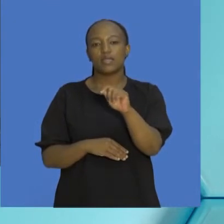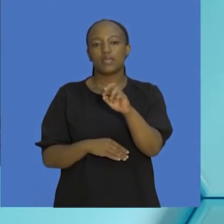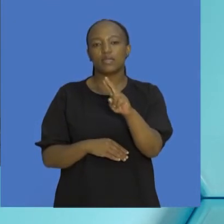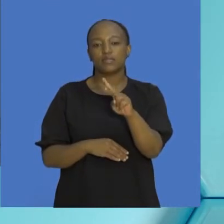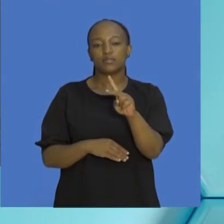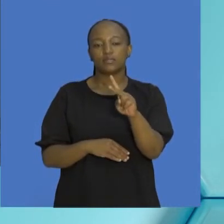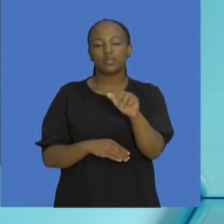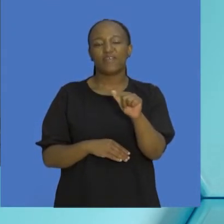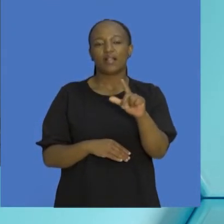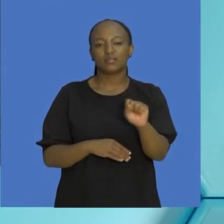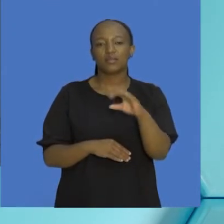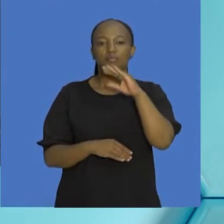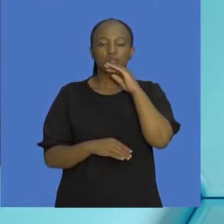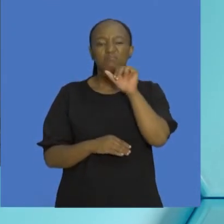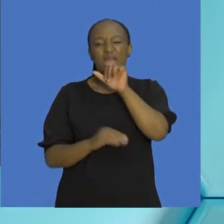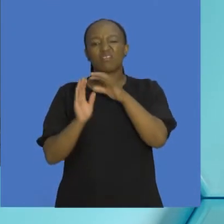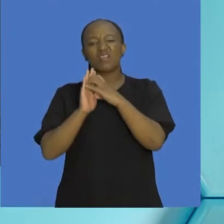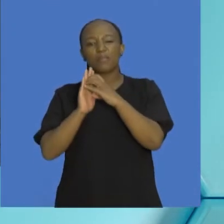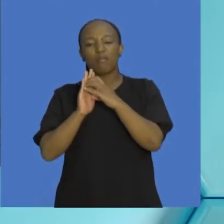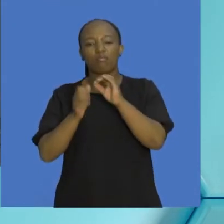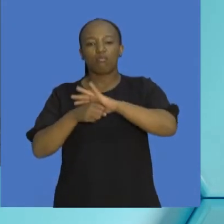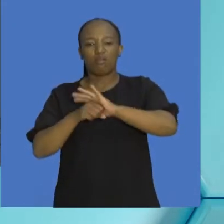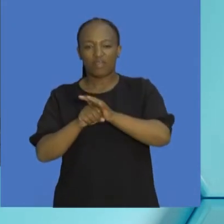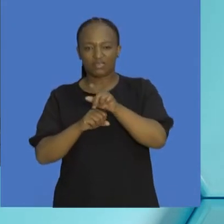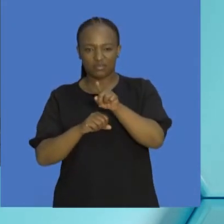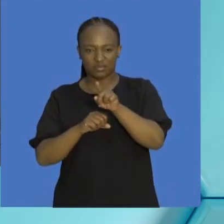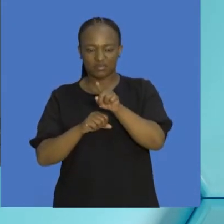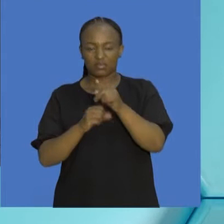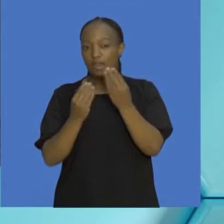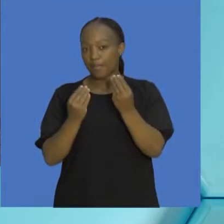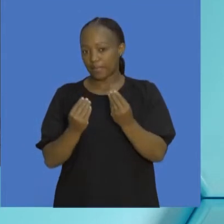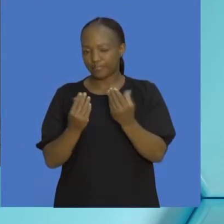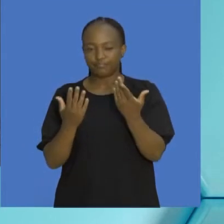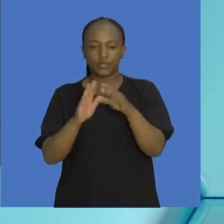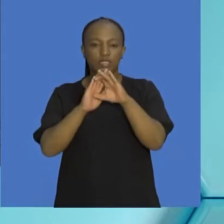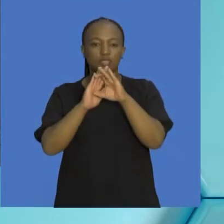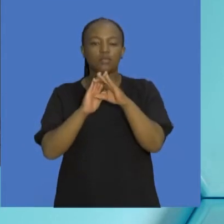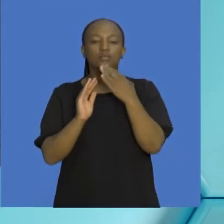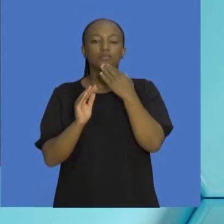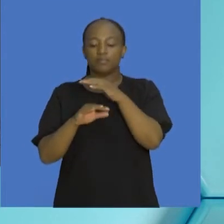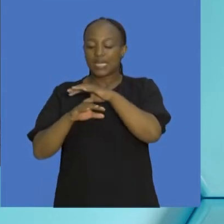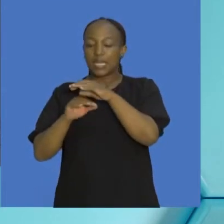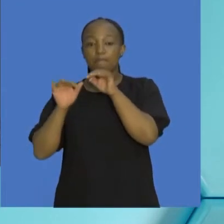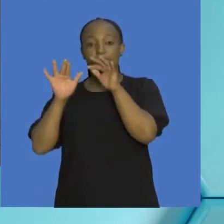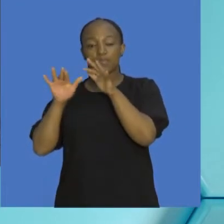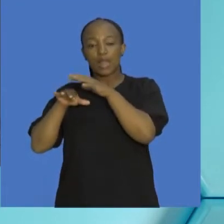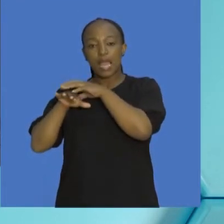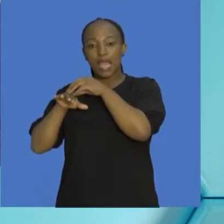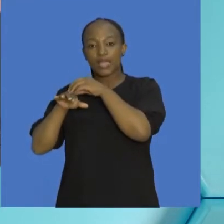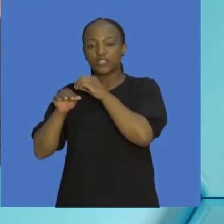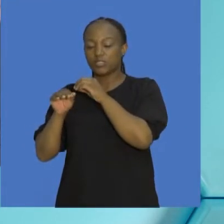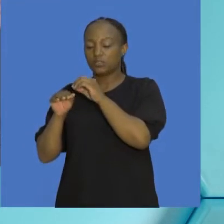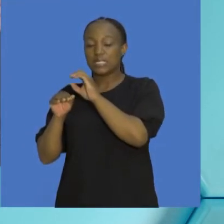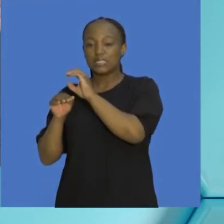the pandemic. The interval, we can, let's say people aged between 80 and 90, that's an